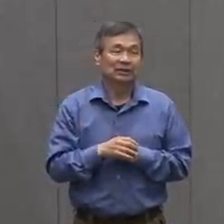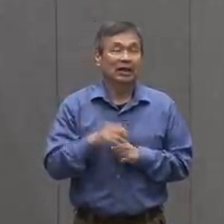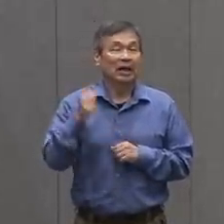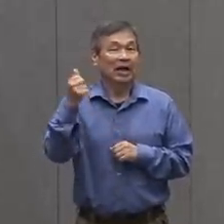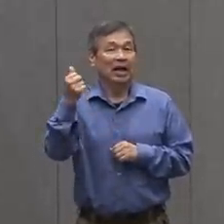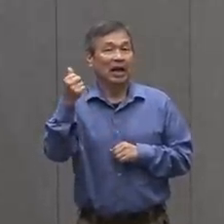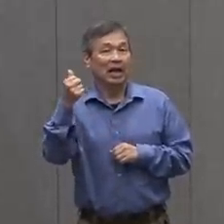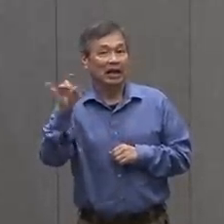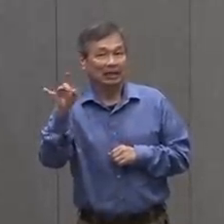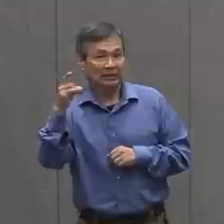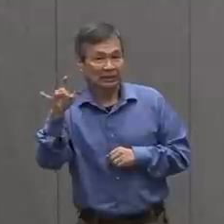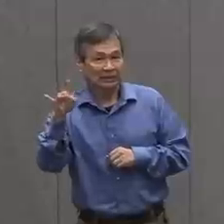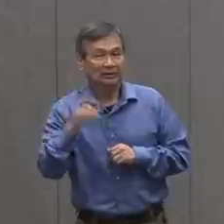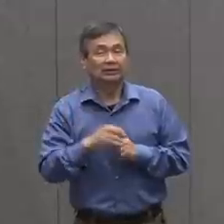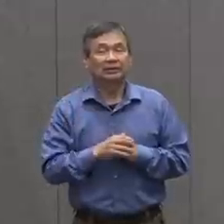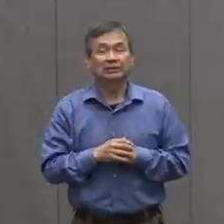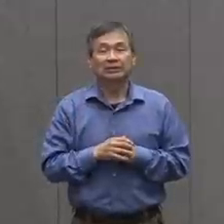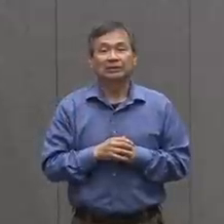18,